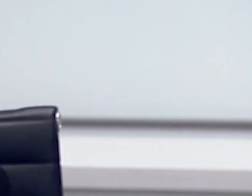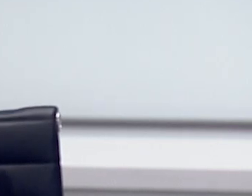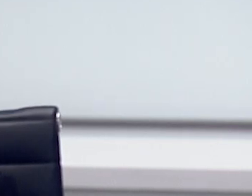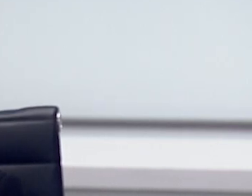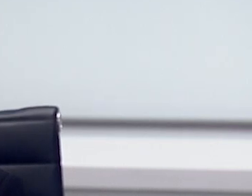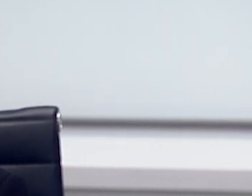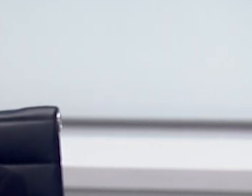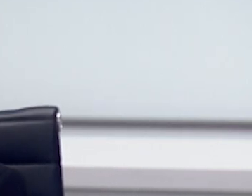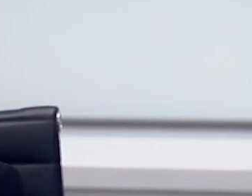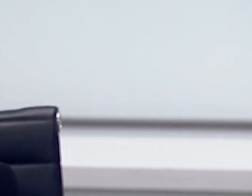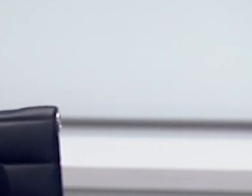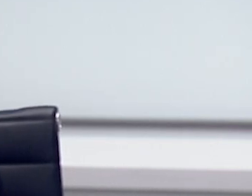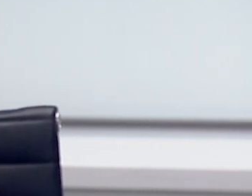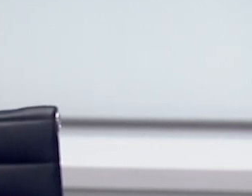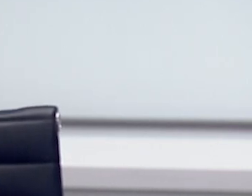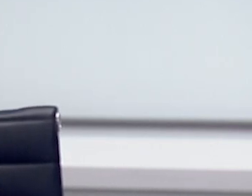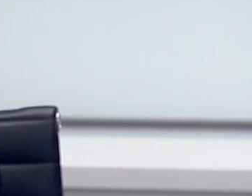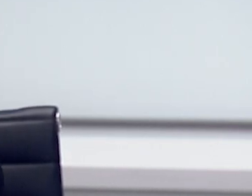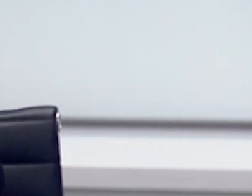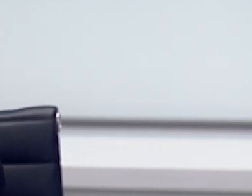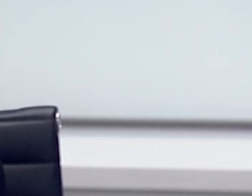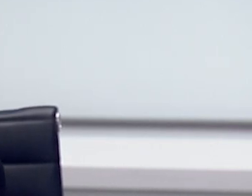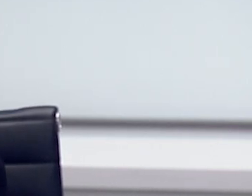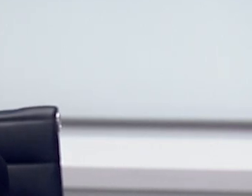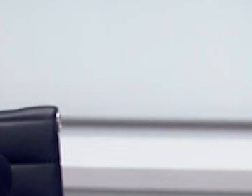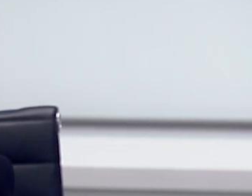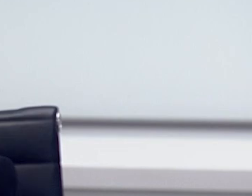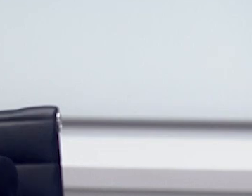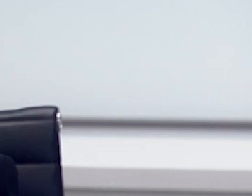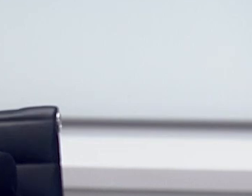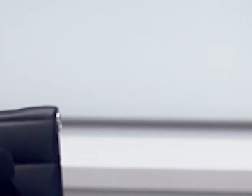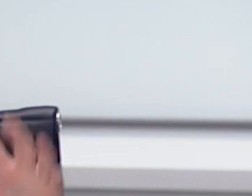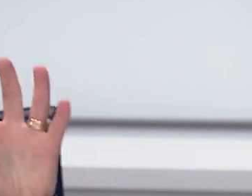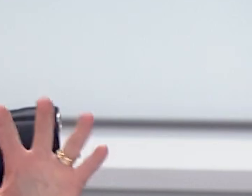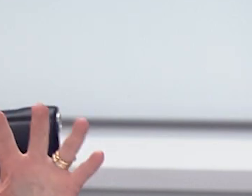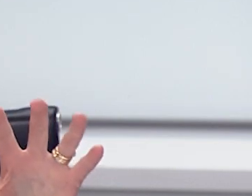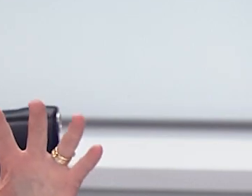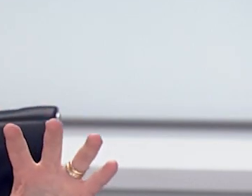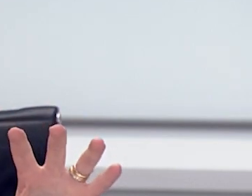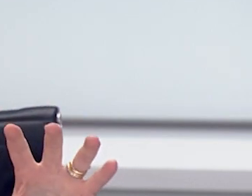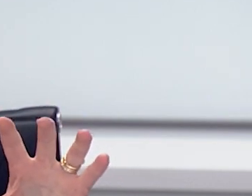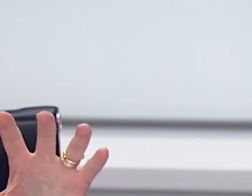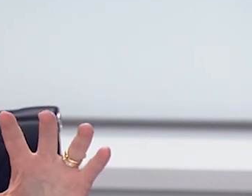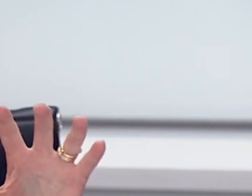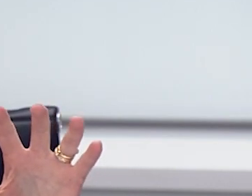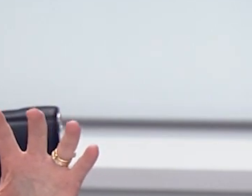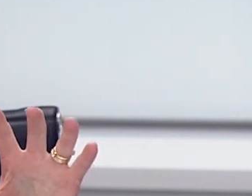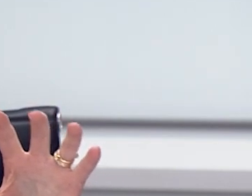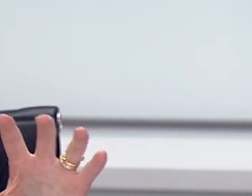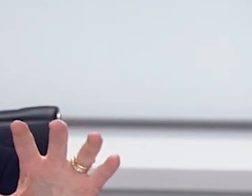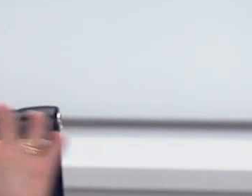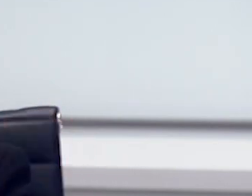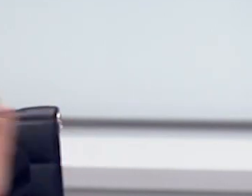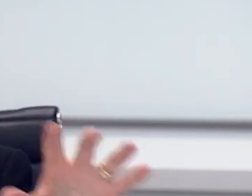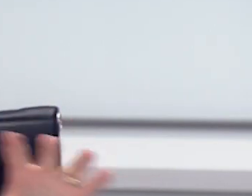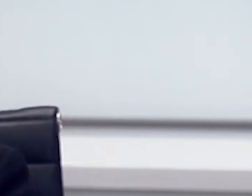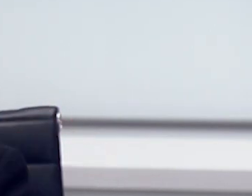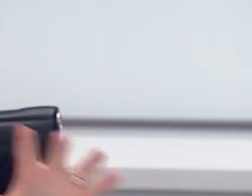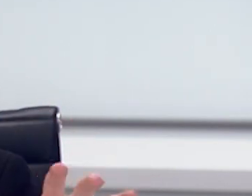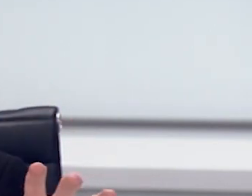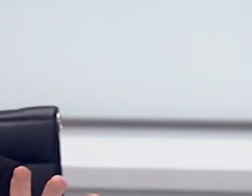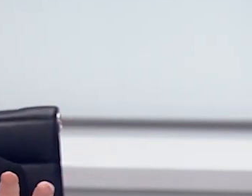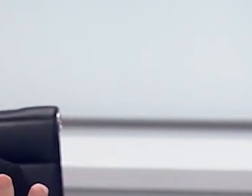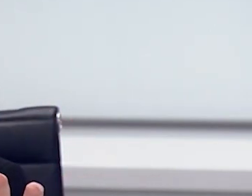for fashion. We're known for theater. And I don't think anyone would ever put the words New York City as a global tech capital together in the